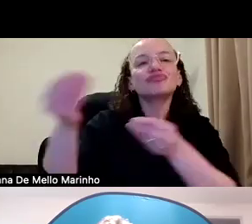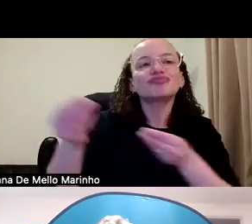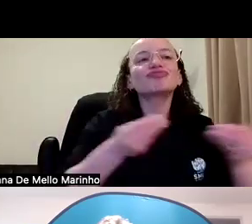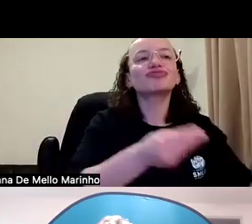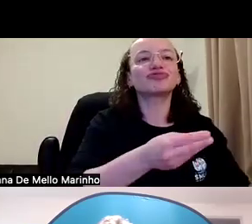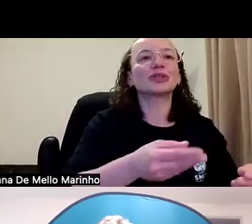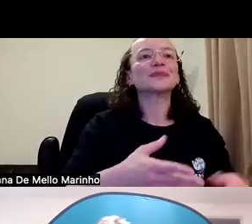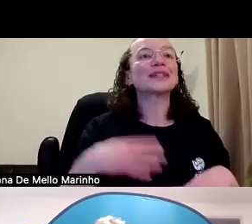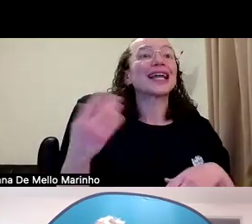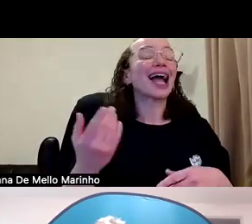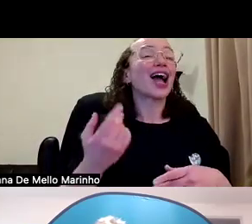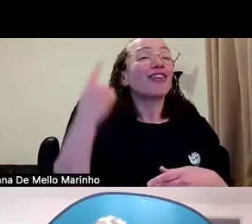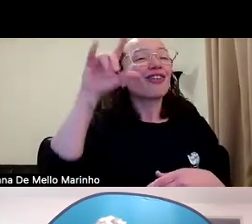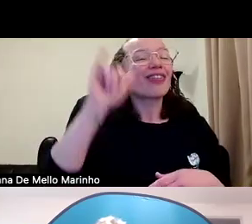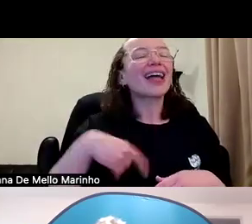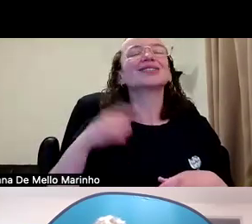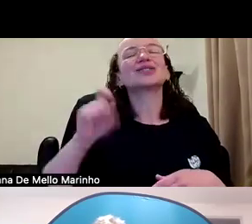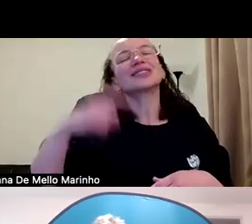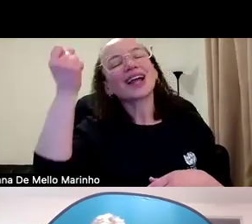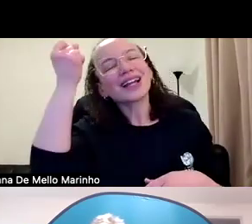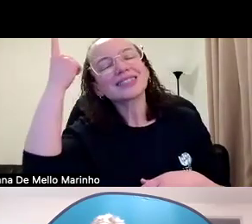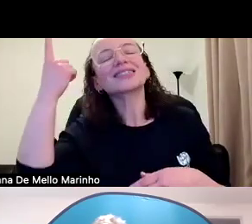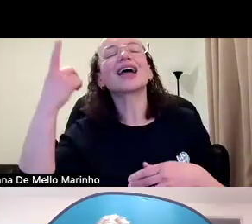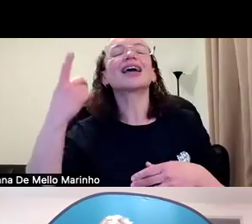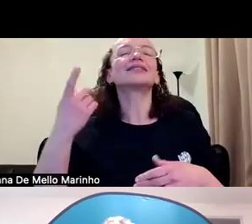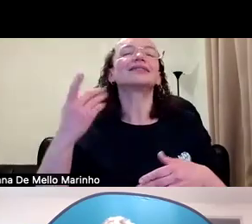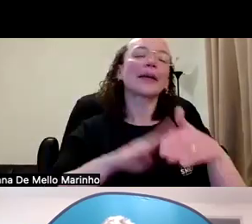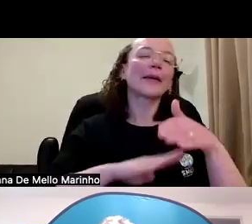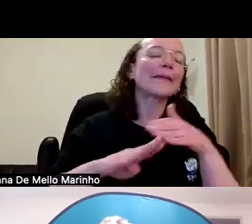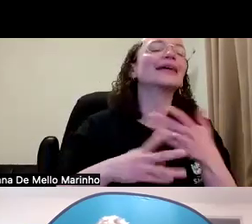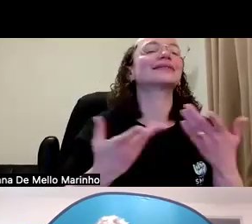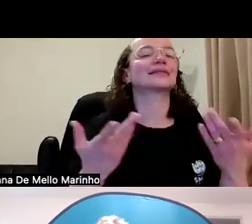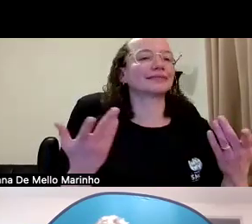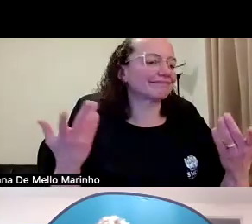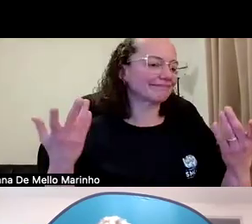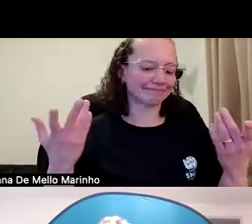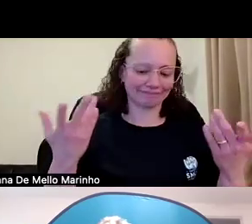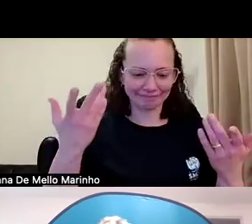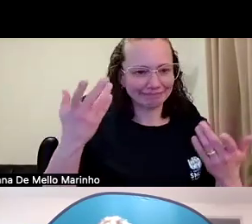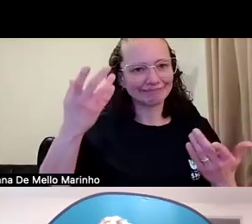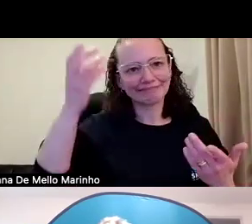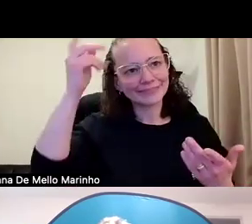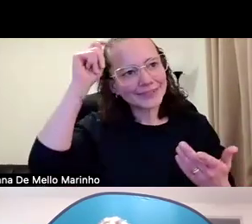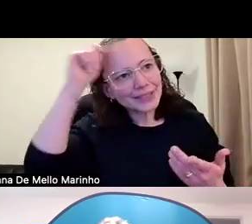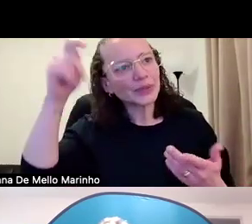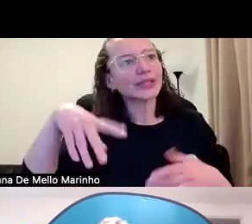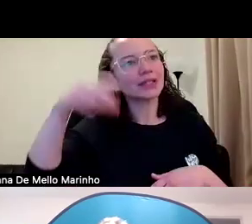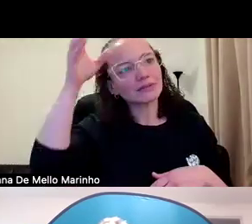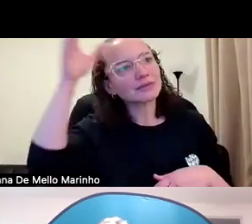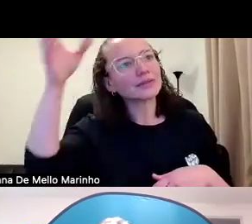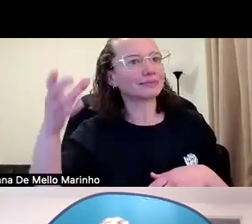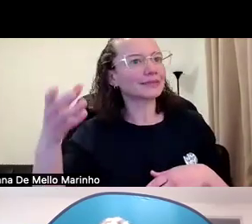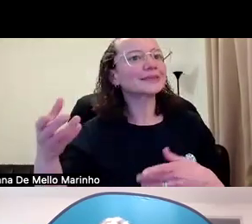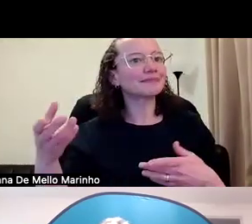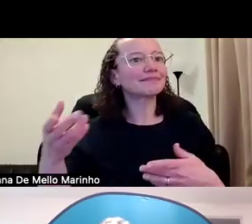So it is your responsibility to pass that on. And for that, like I said, again, you have to understand basically